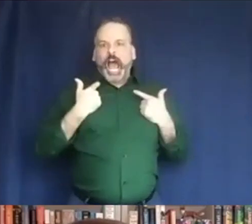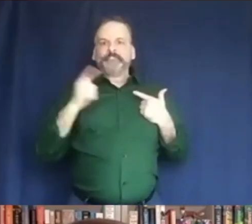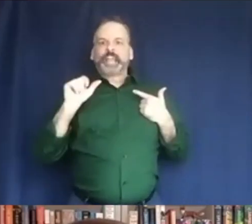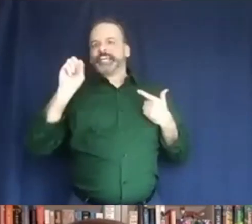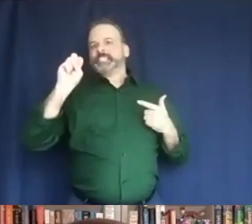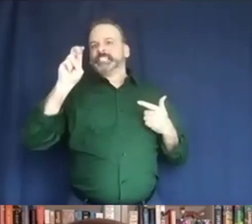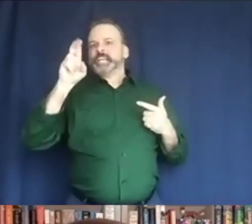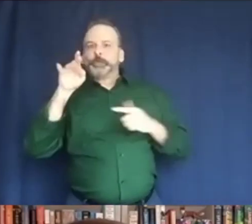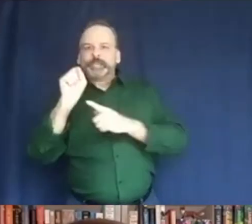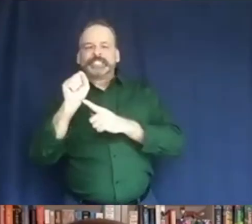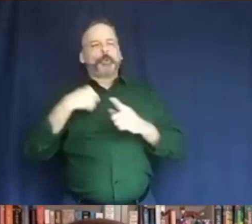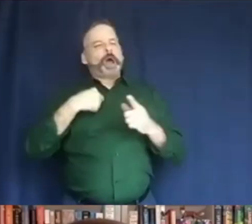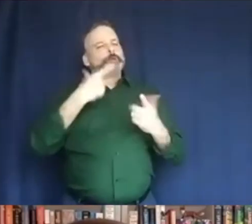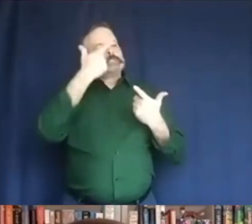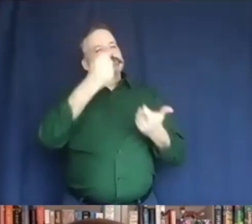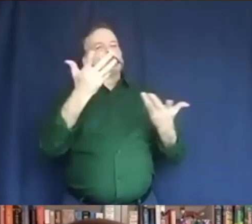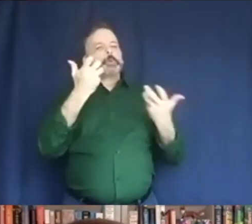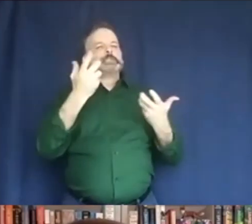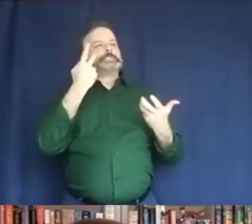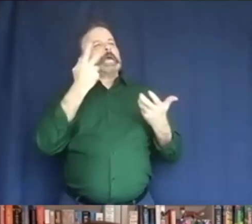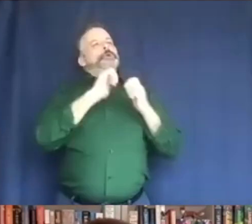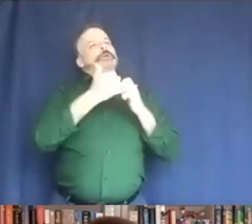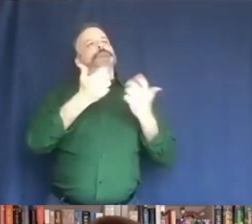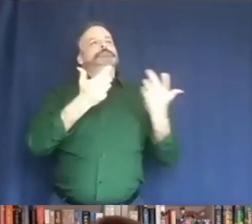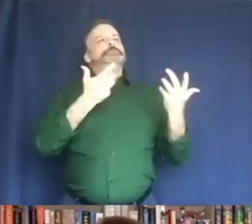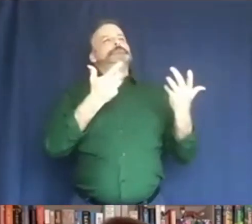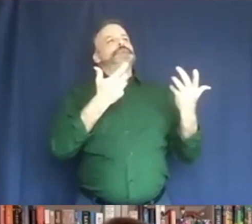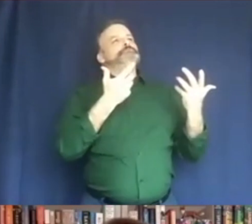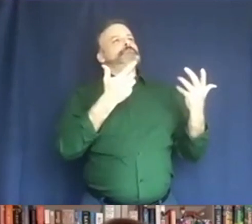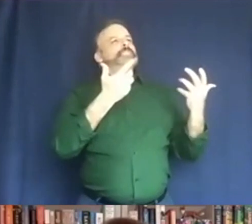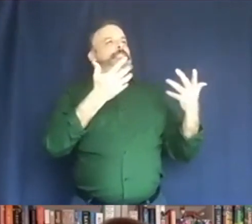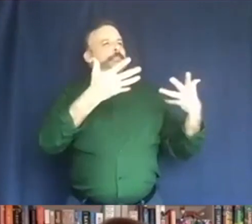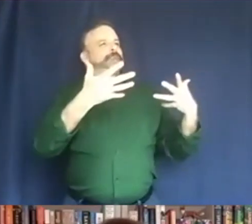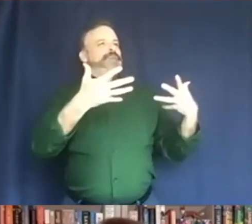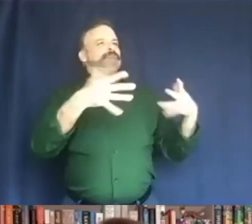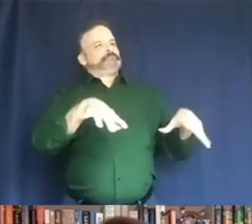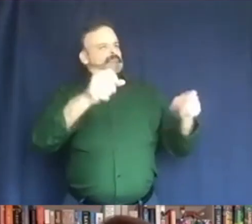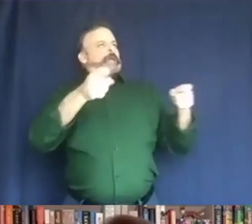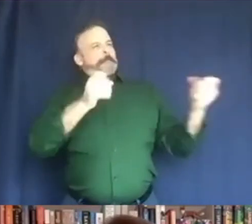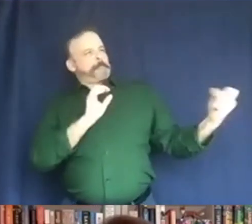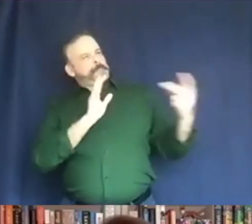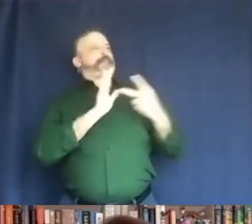these margins and kind of see, like, empower these like supernatural spirits in a